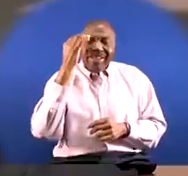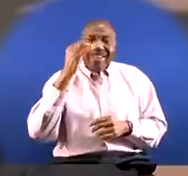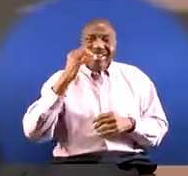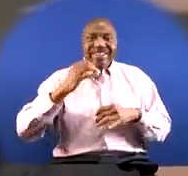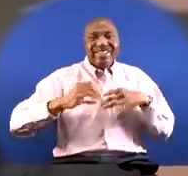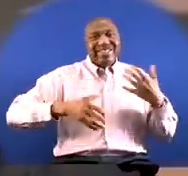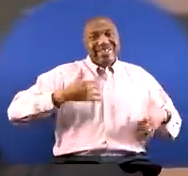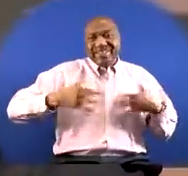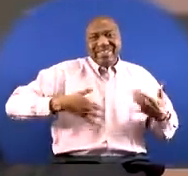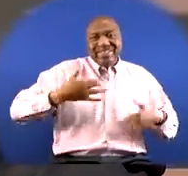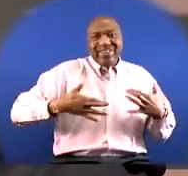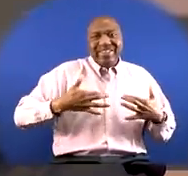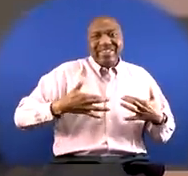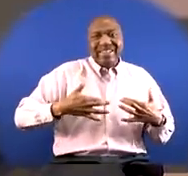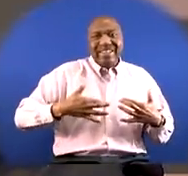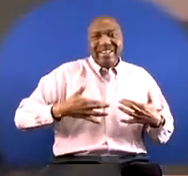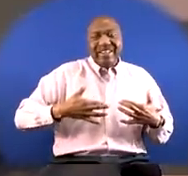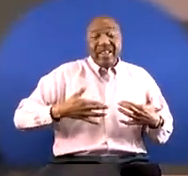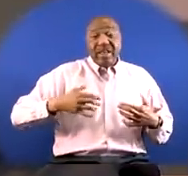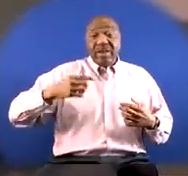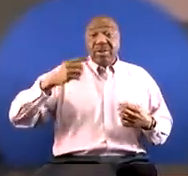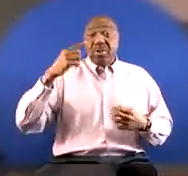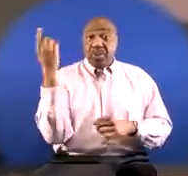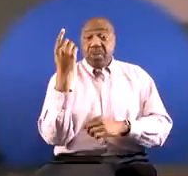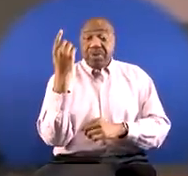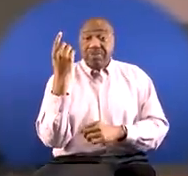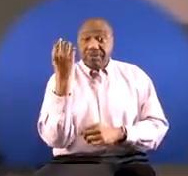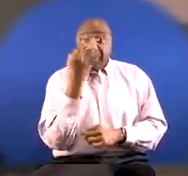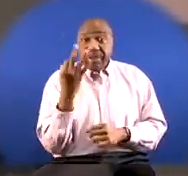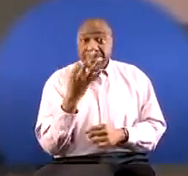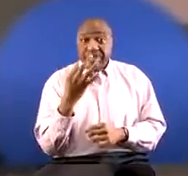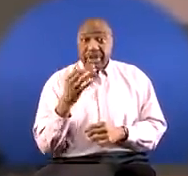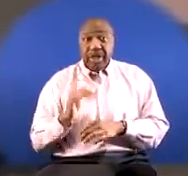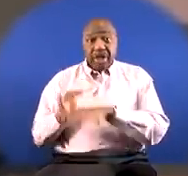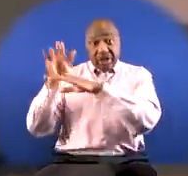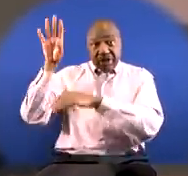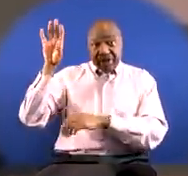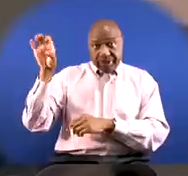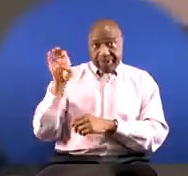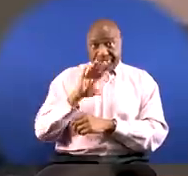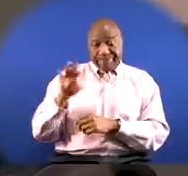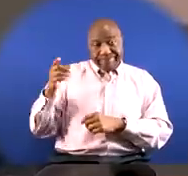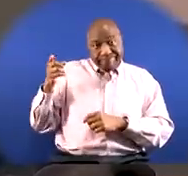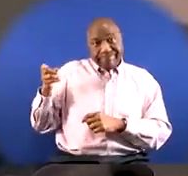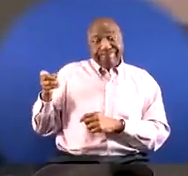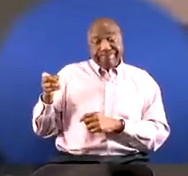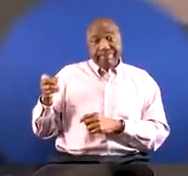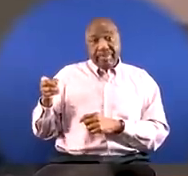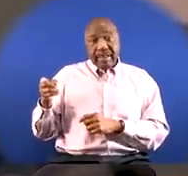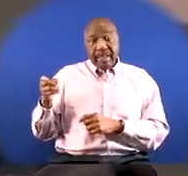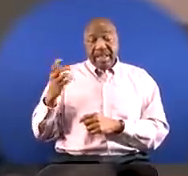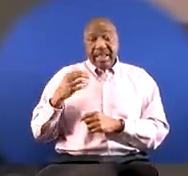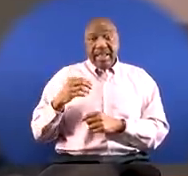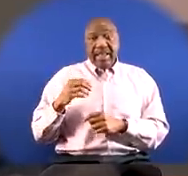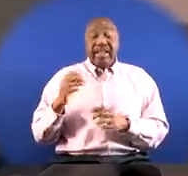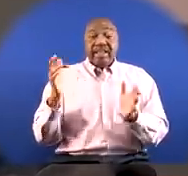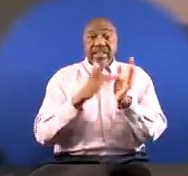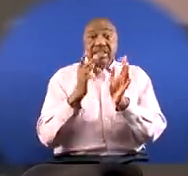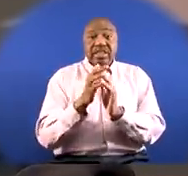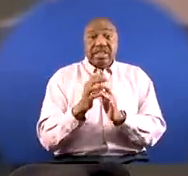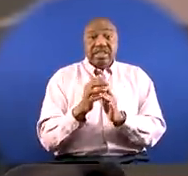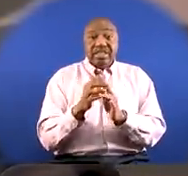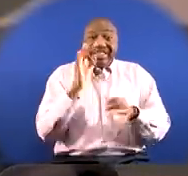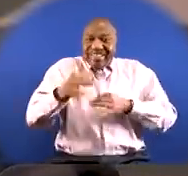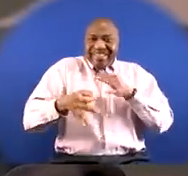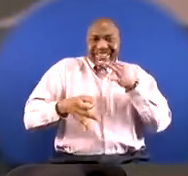rejoice that one Friday on a hill called Calvary. That man named Jesus took